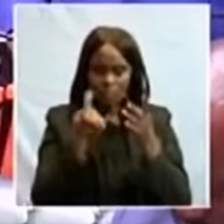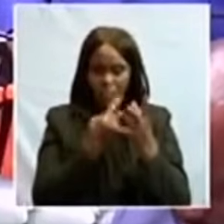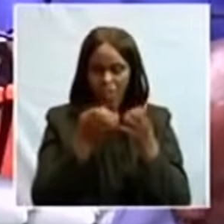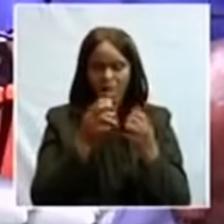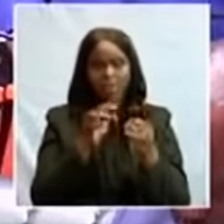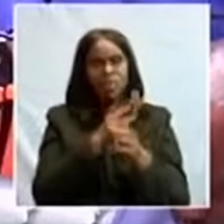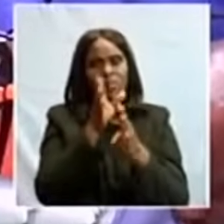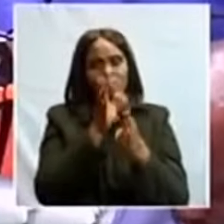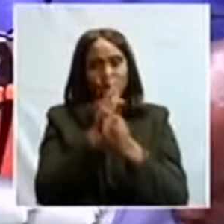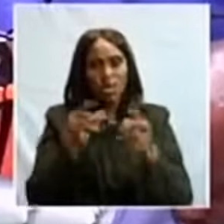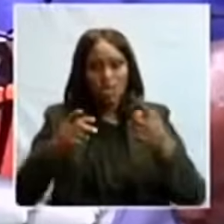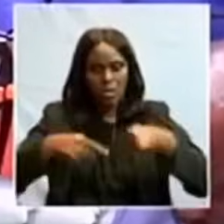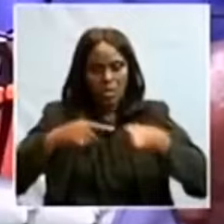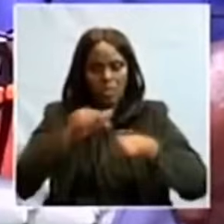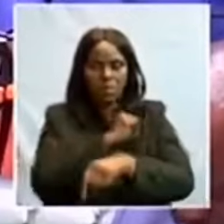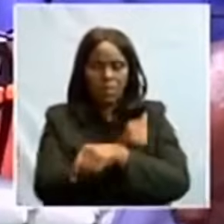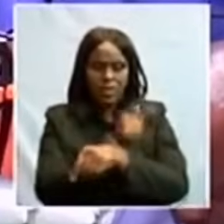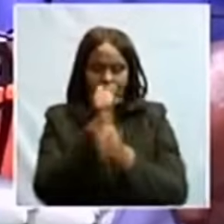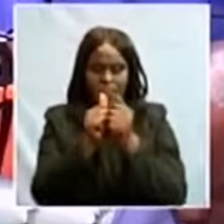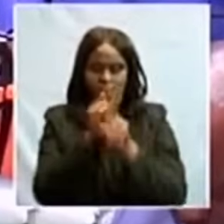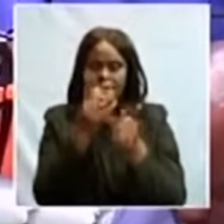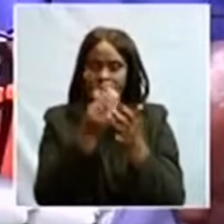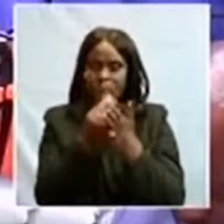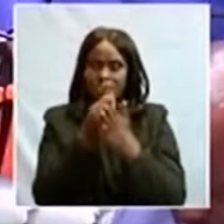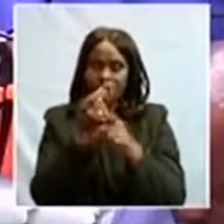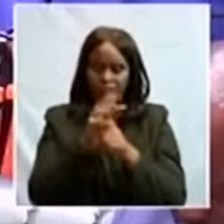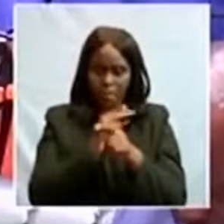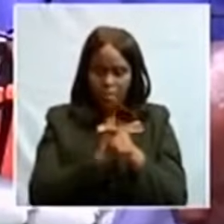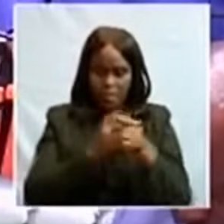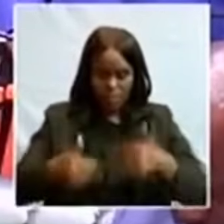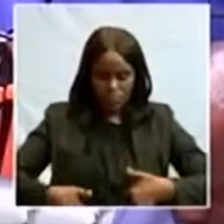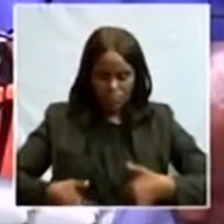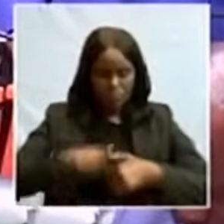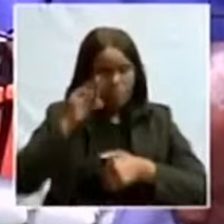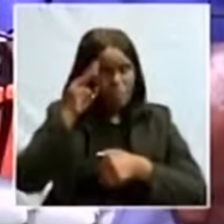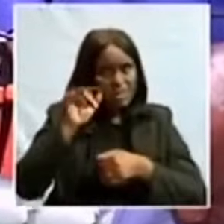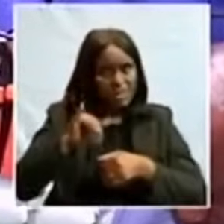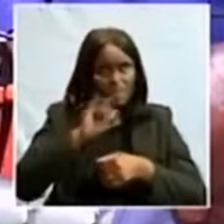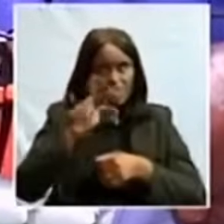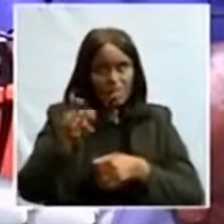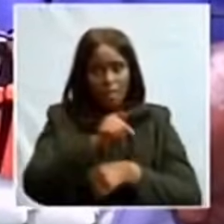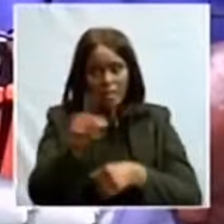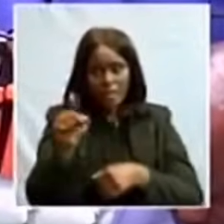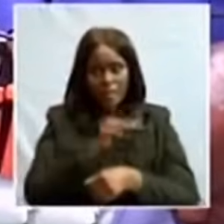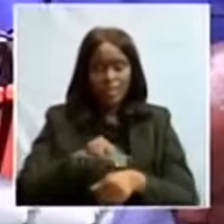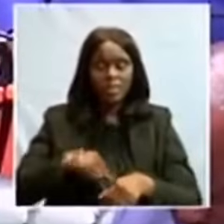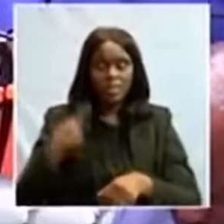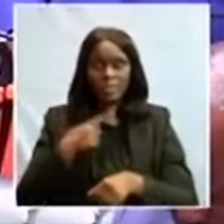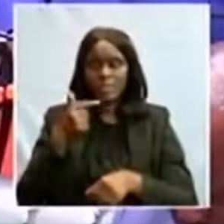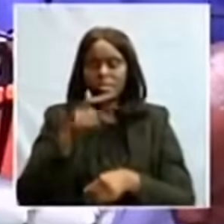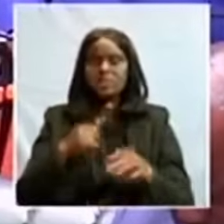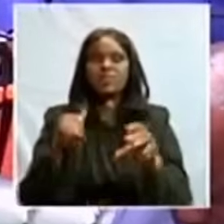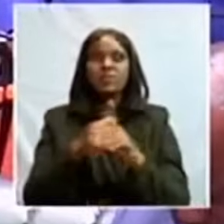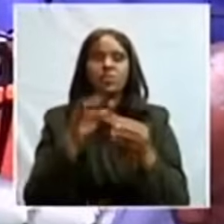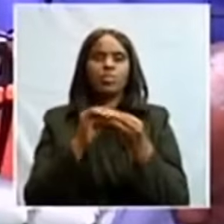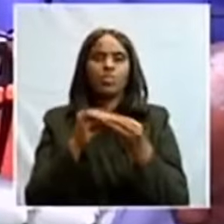direct the local authorities, because this money is coming from us, from the Ministry of Youth. Let members of parliament be